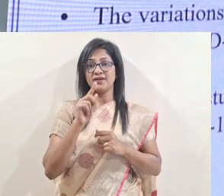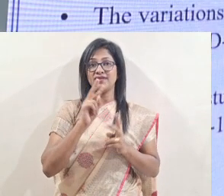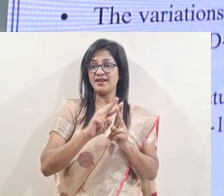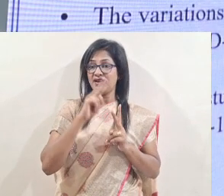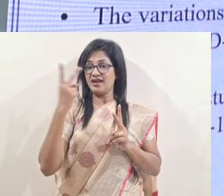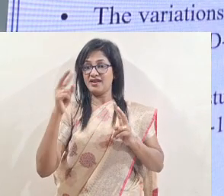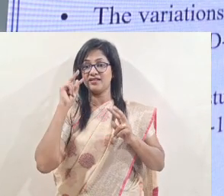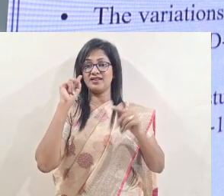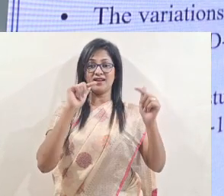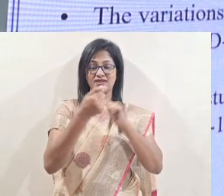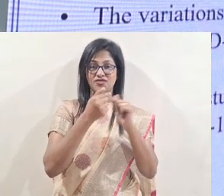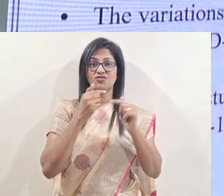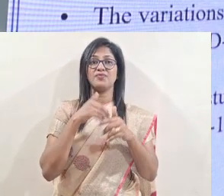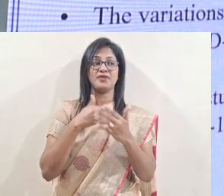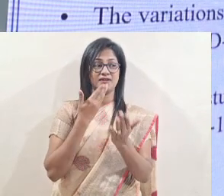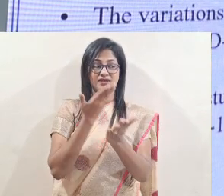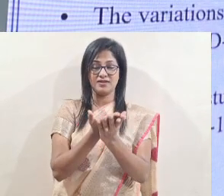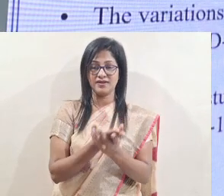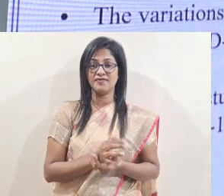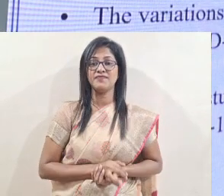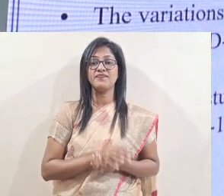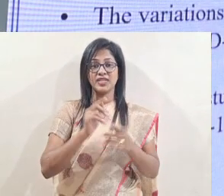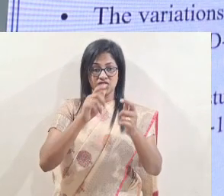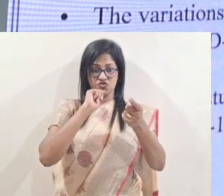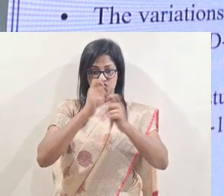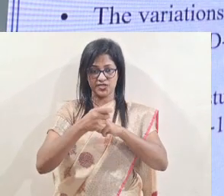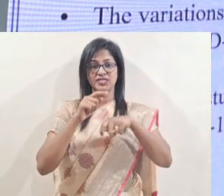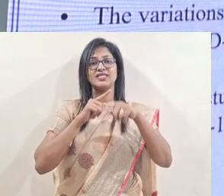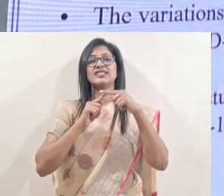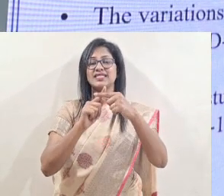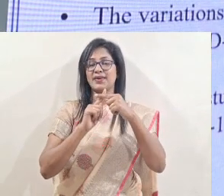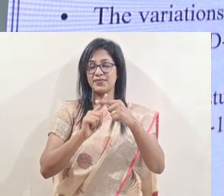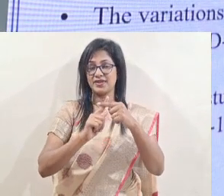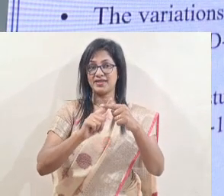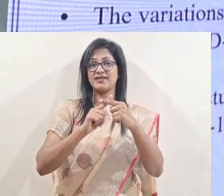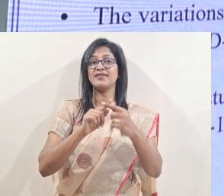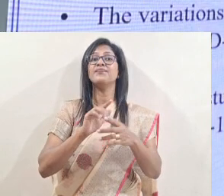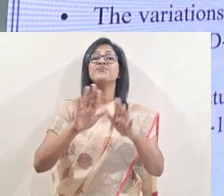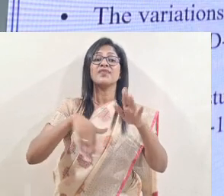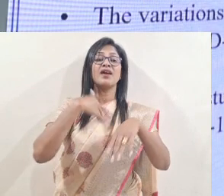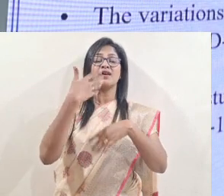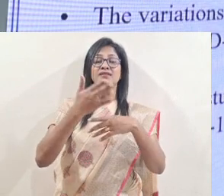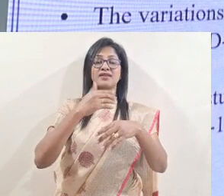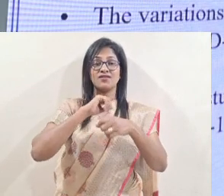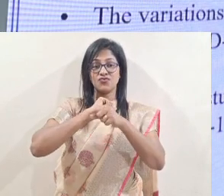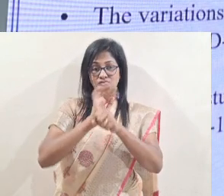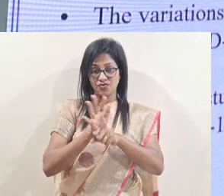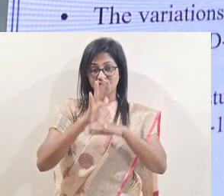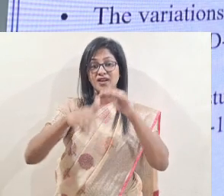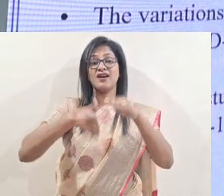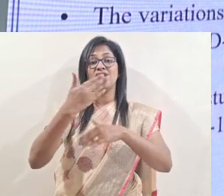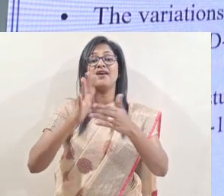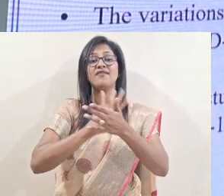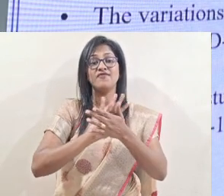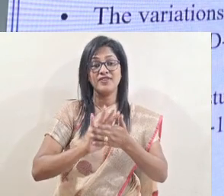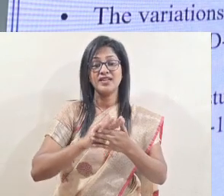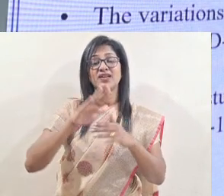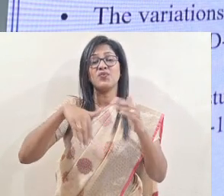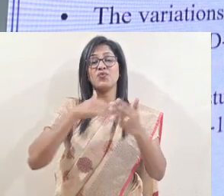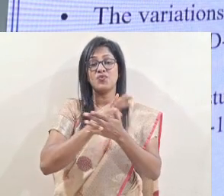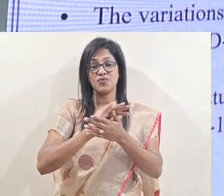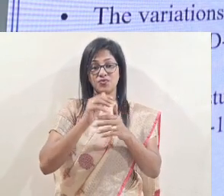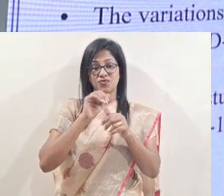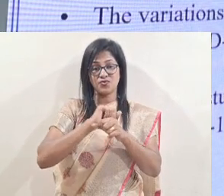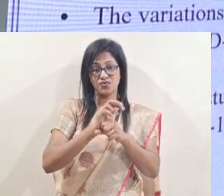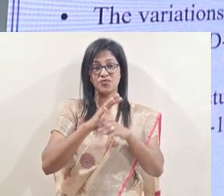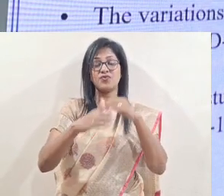that these changes would be temporary, and after the COVID-19 or post COVID-19, these changes would be it